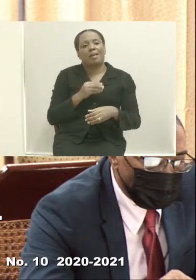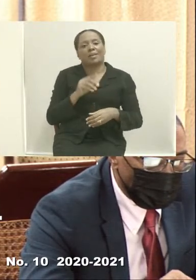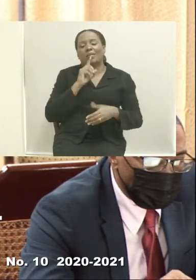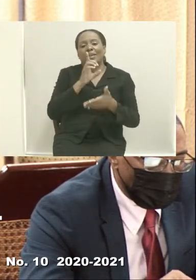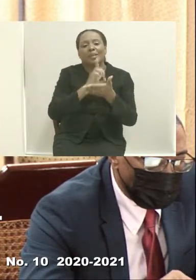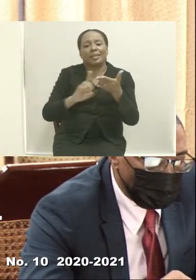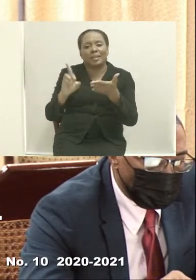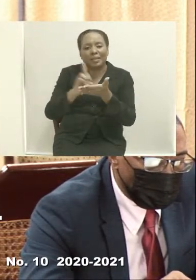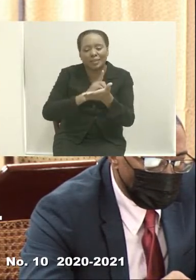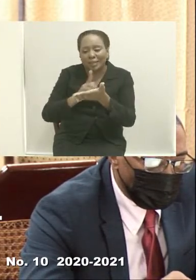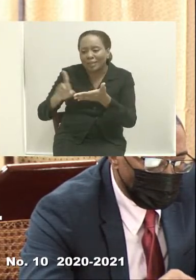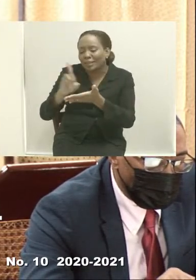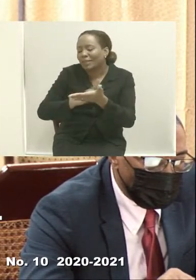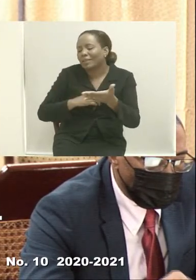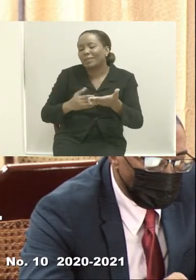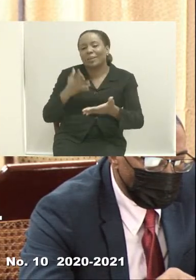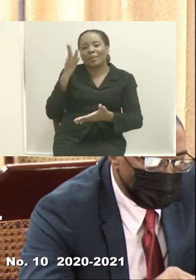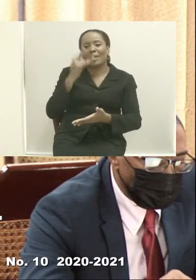already significantly